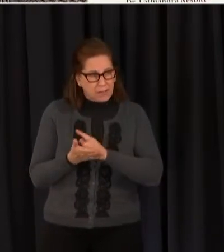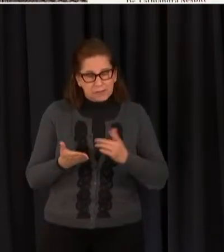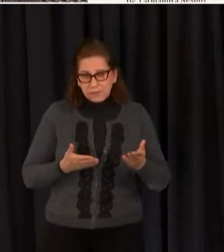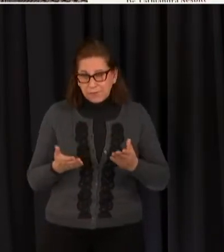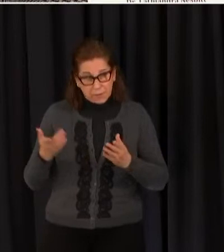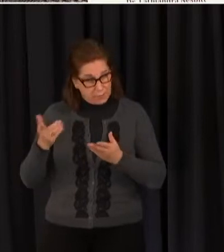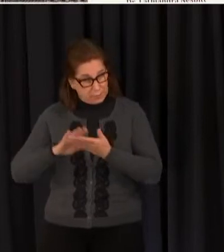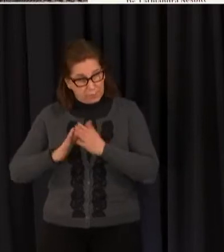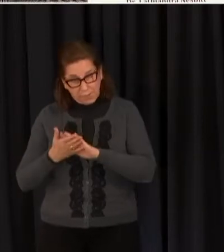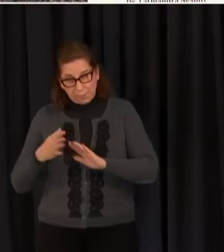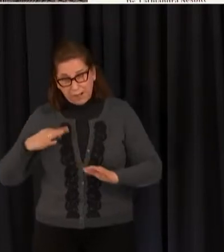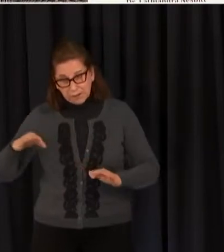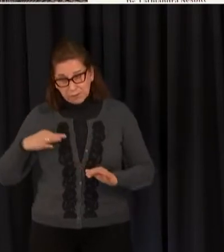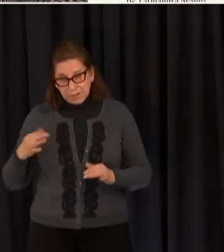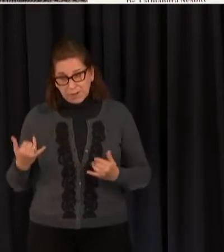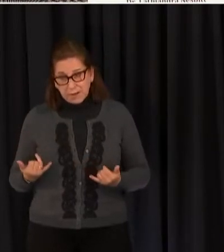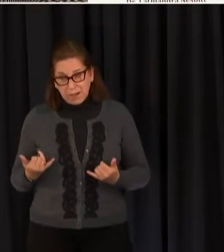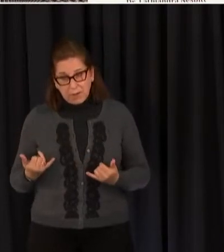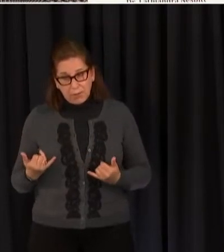media itself.